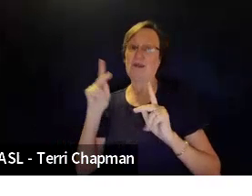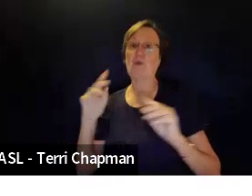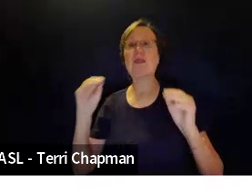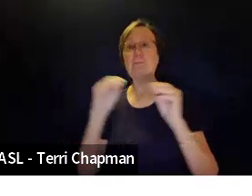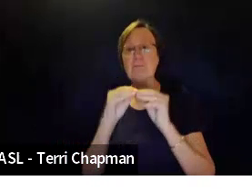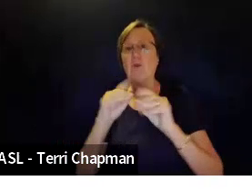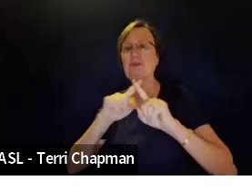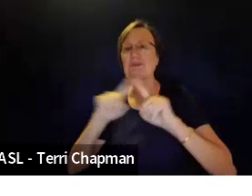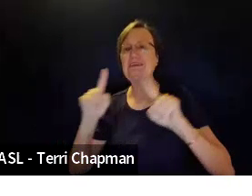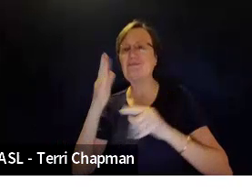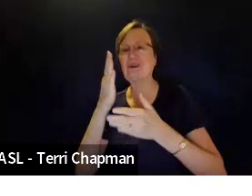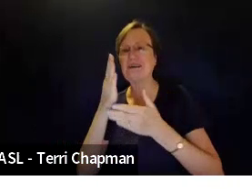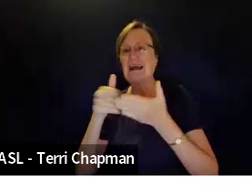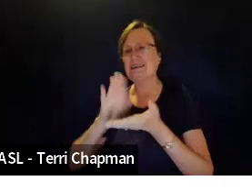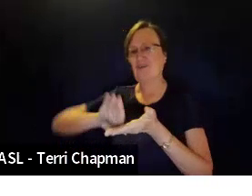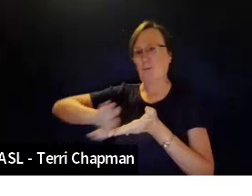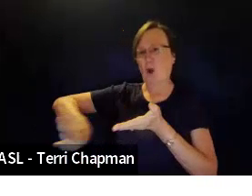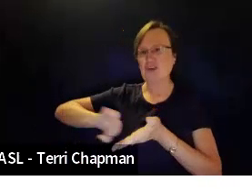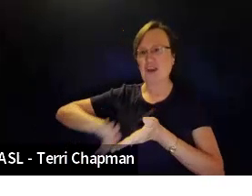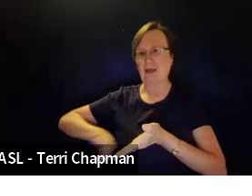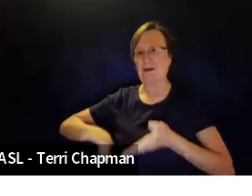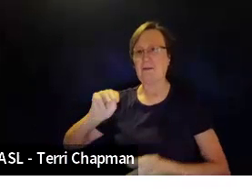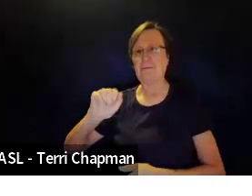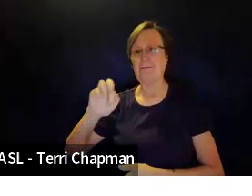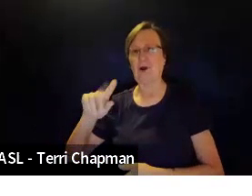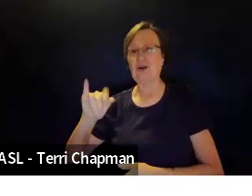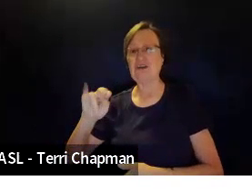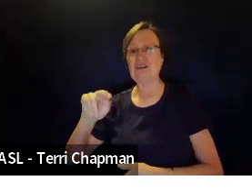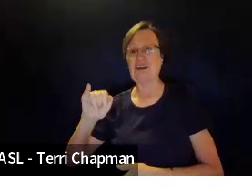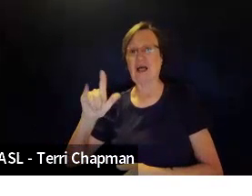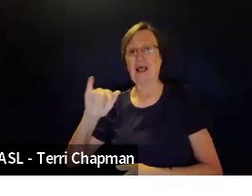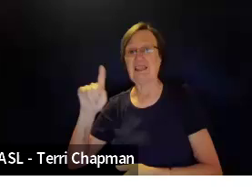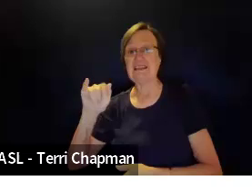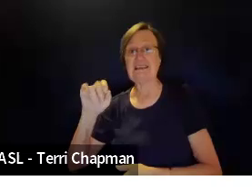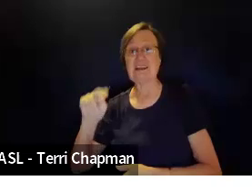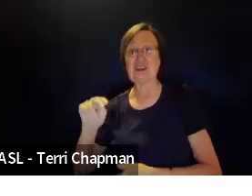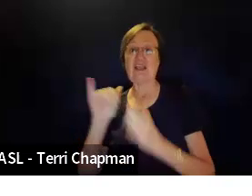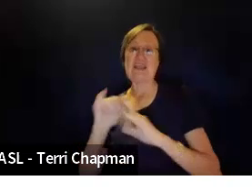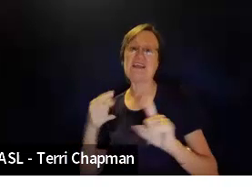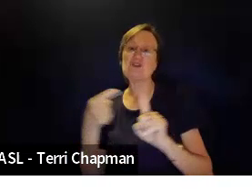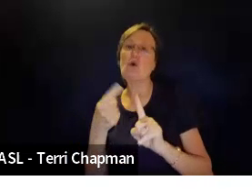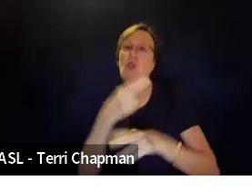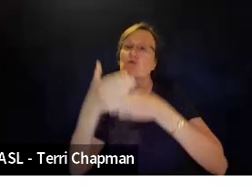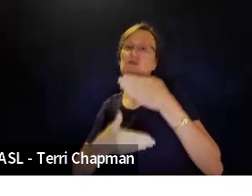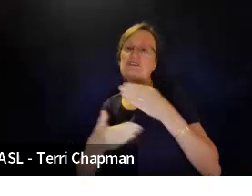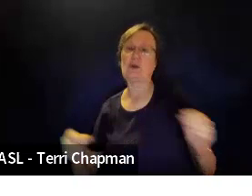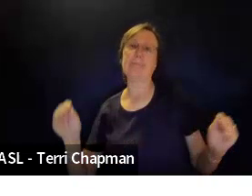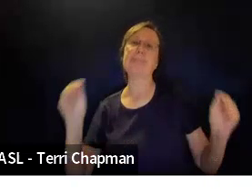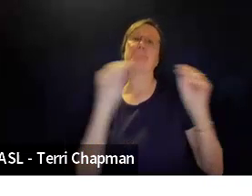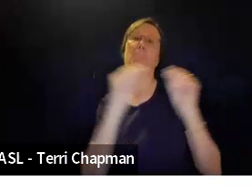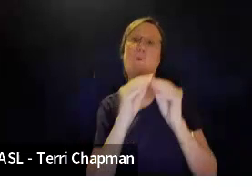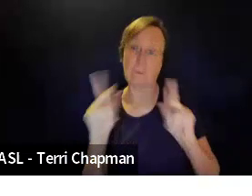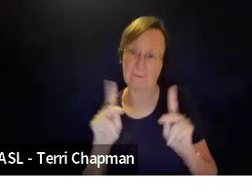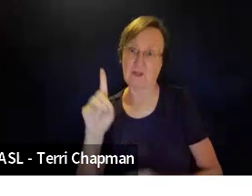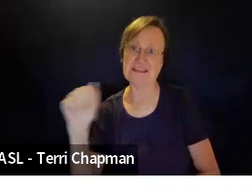of marginalization, that is a goal that will inevitably result in a greater proportion of people with disabilities from